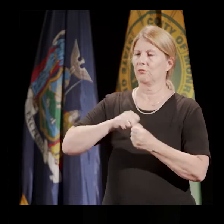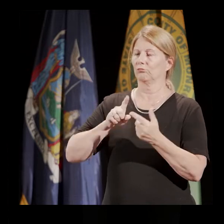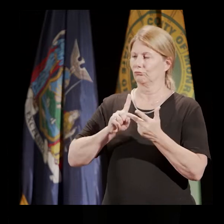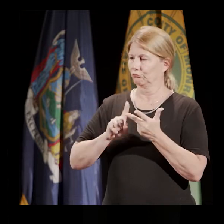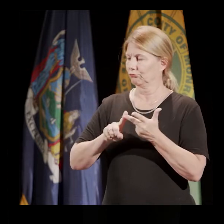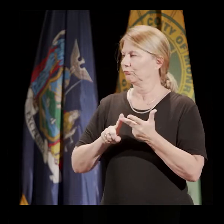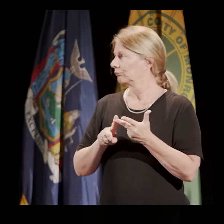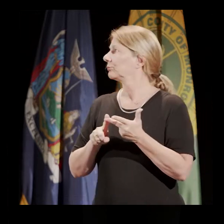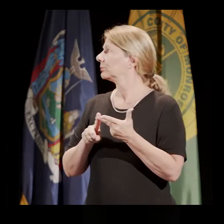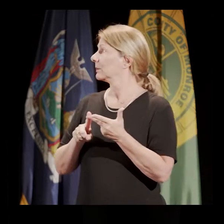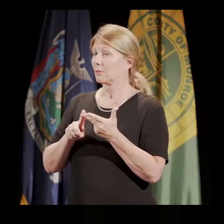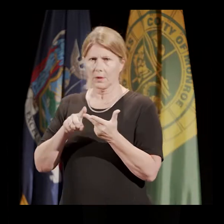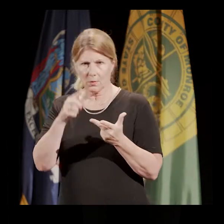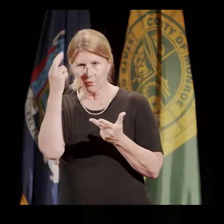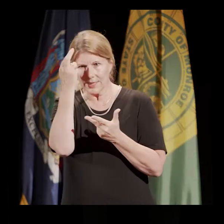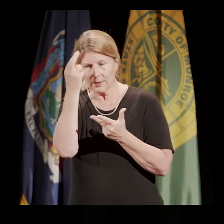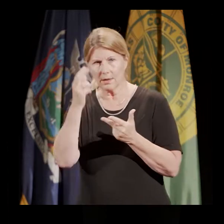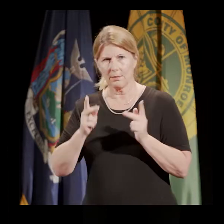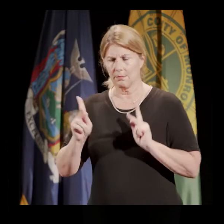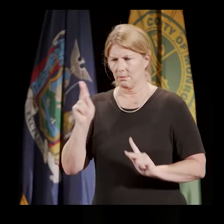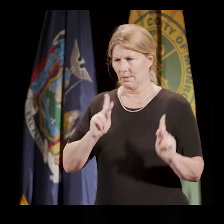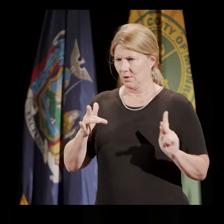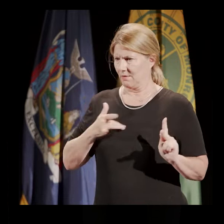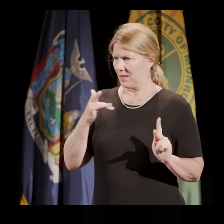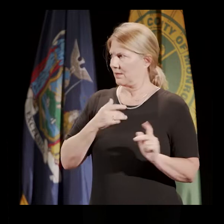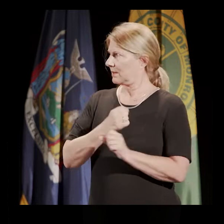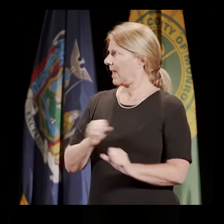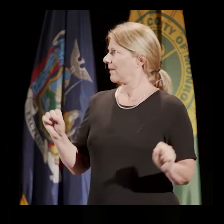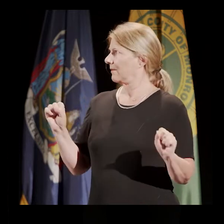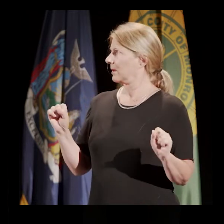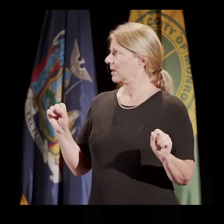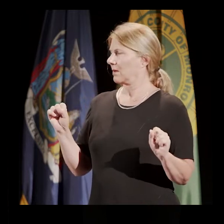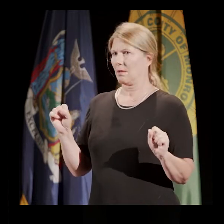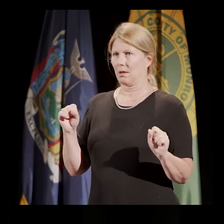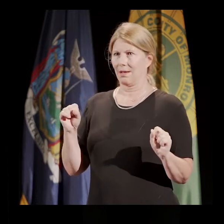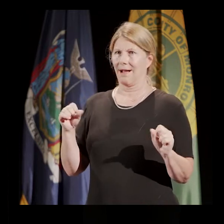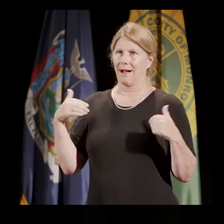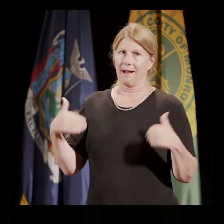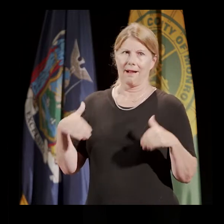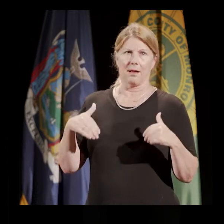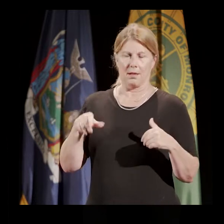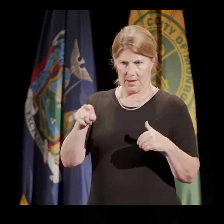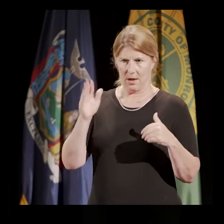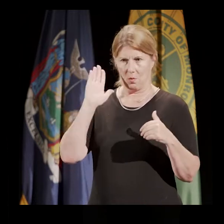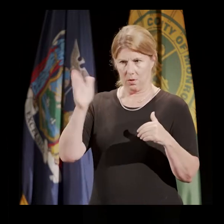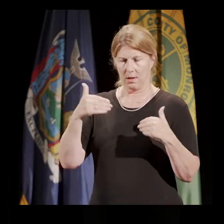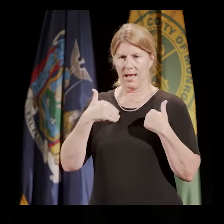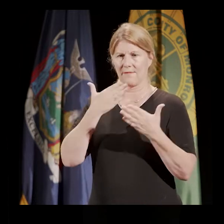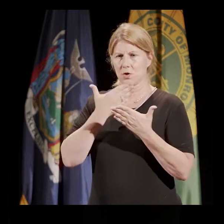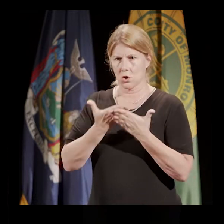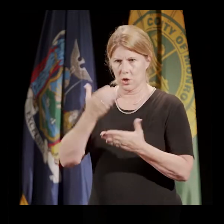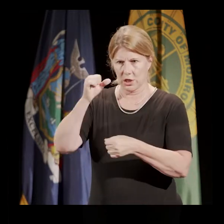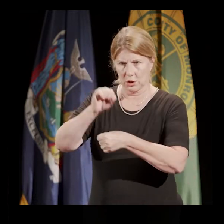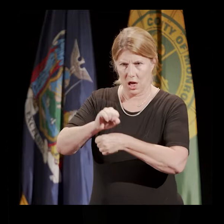major reason people feel safe is because they have jobs, good-paying jobs, that give people a chance to build